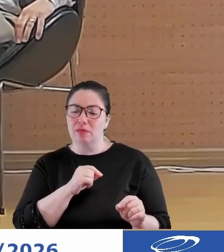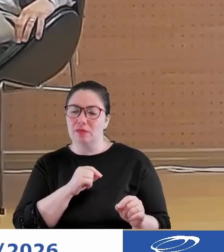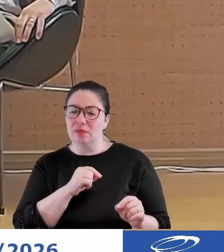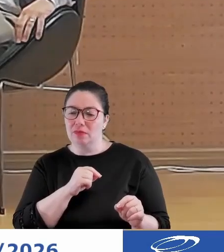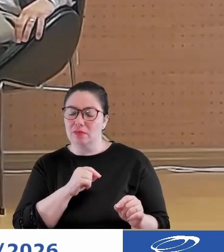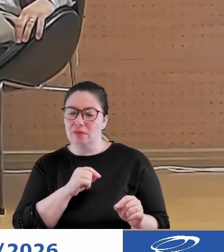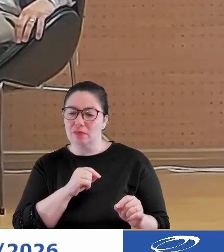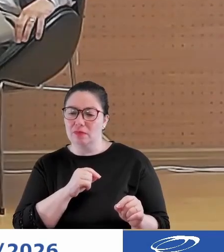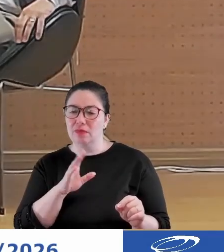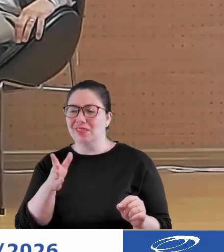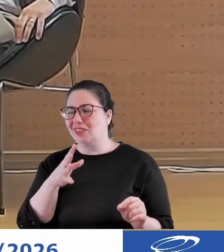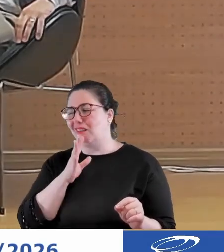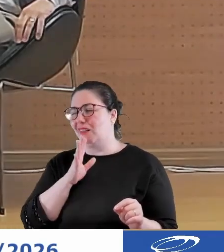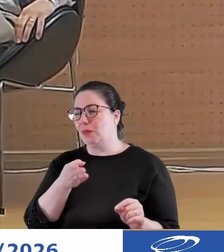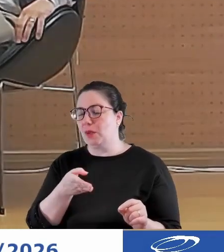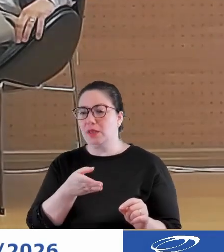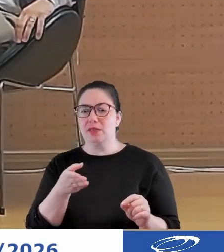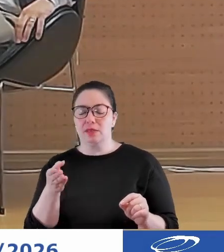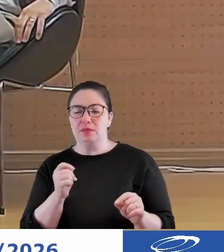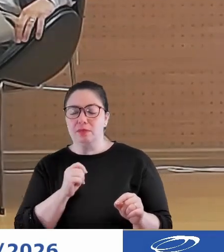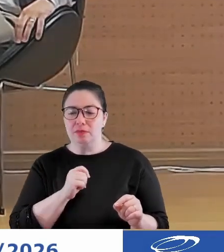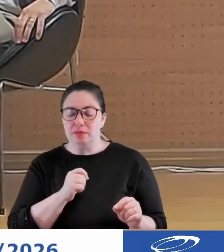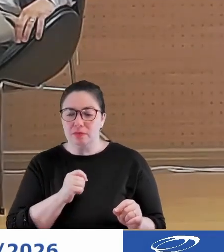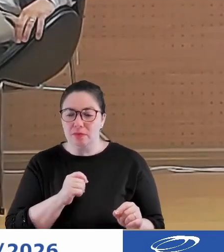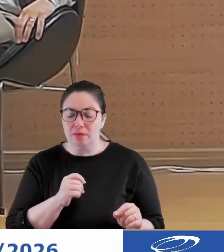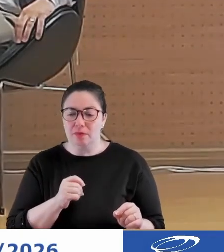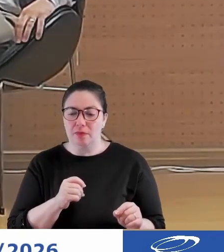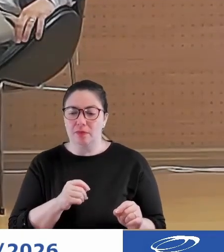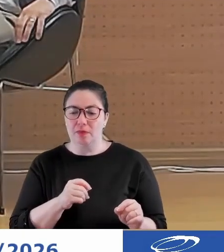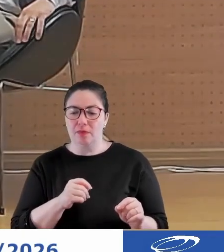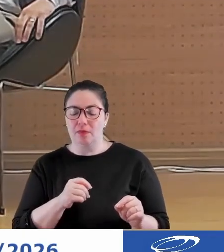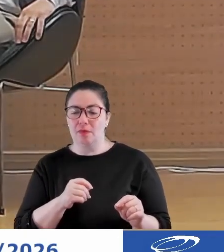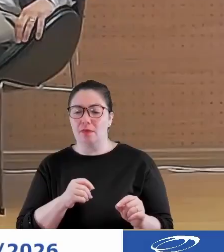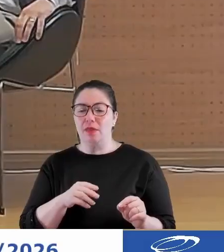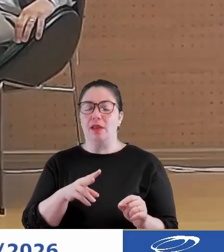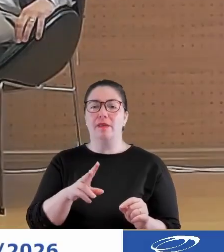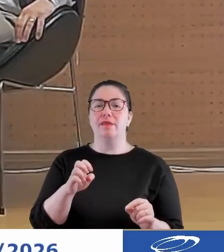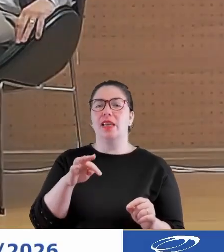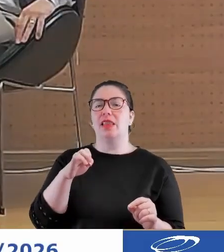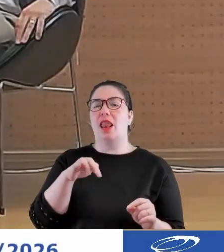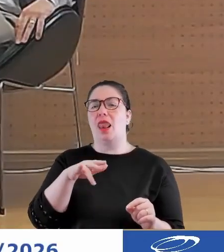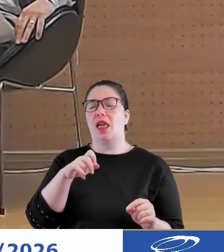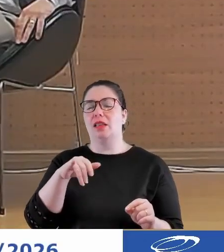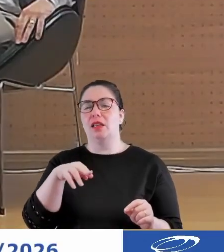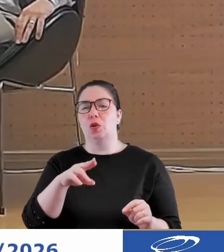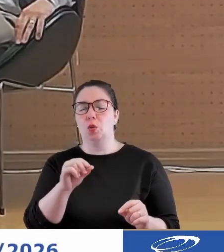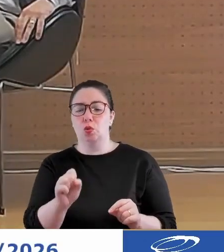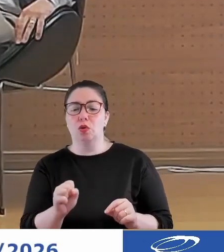conhecia previamente, né? Pela experiência dele, os beta-lactâmicos, eles têm uma boa penetração óssea pelo tamanho da